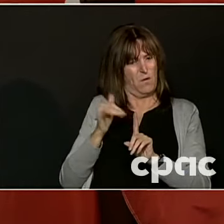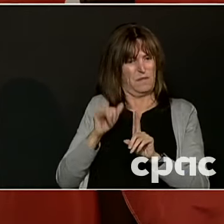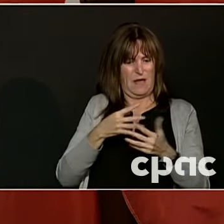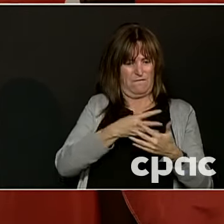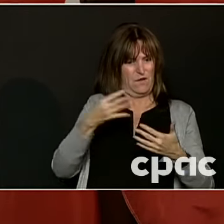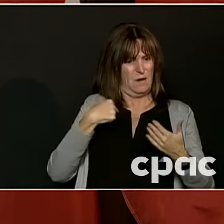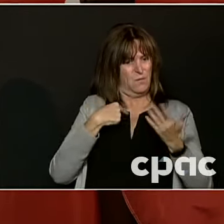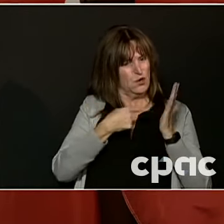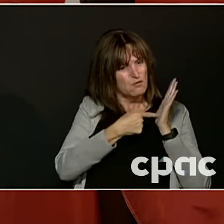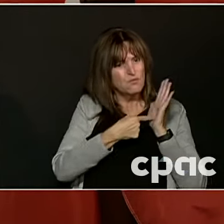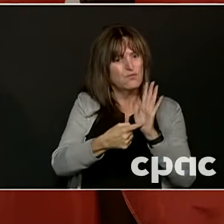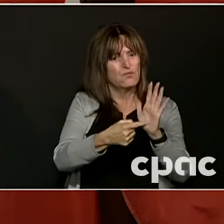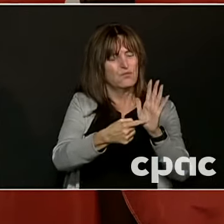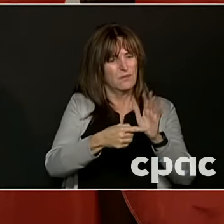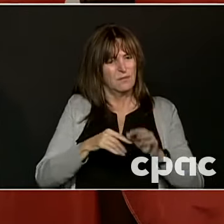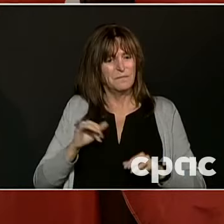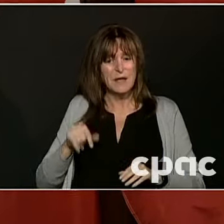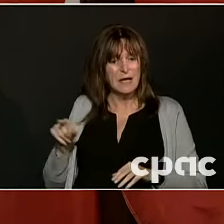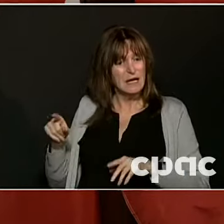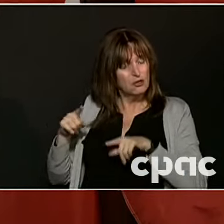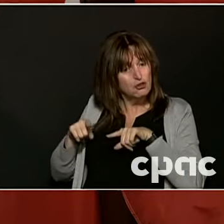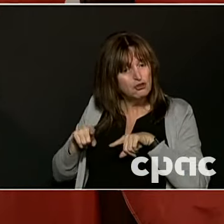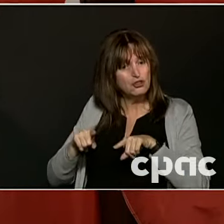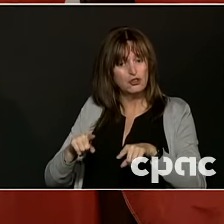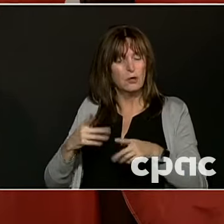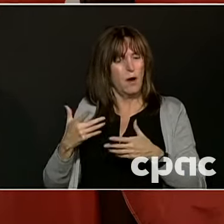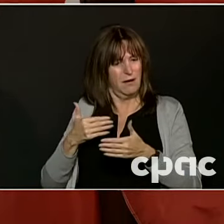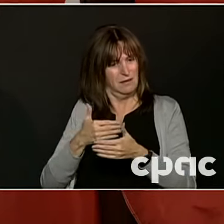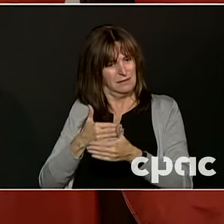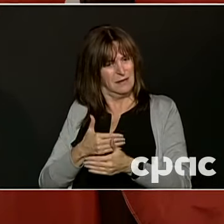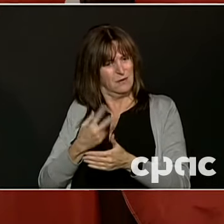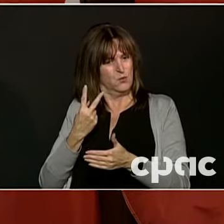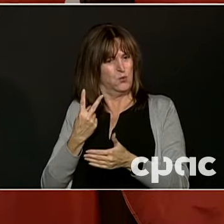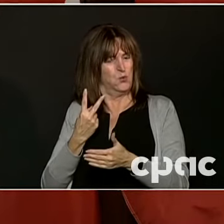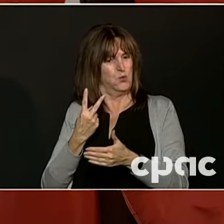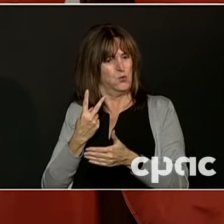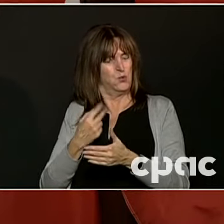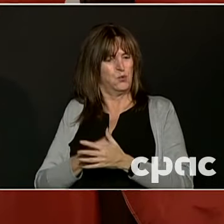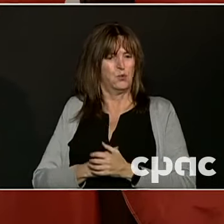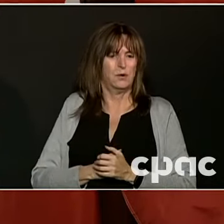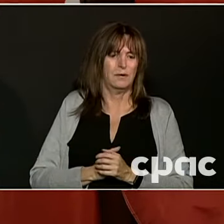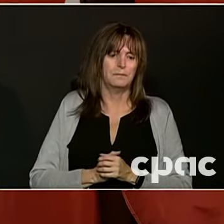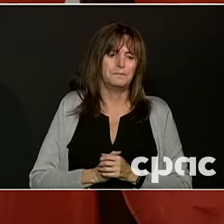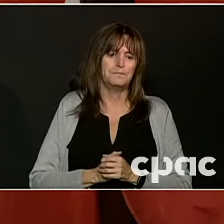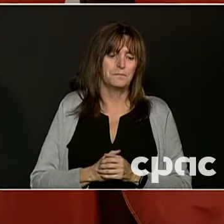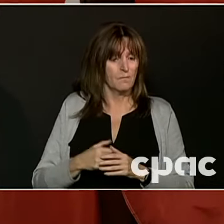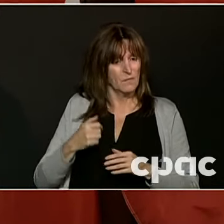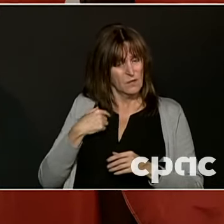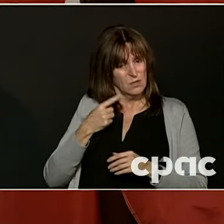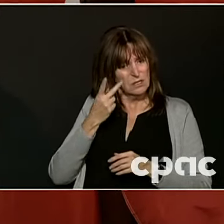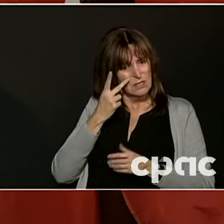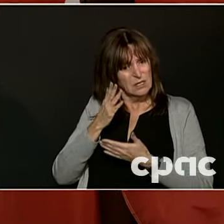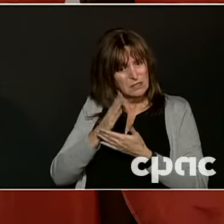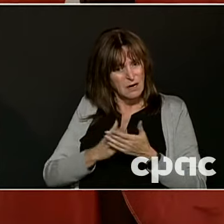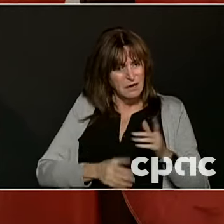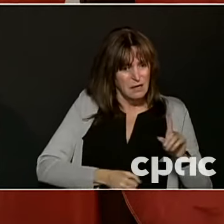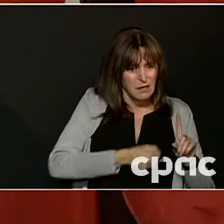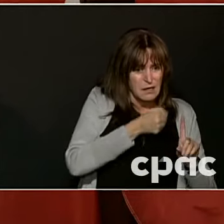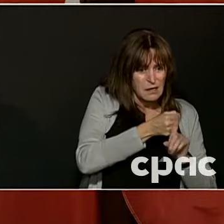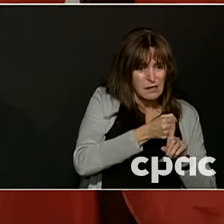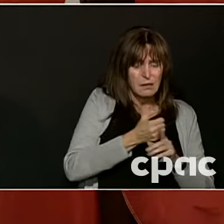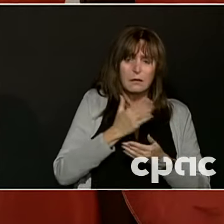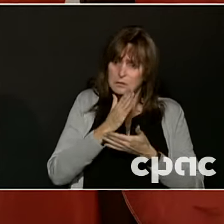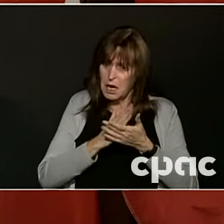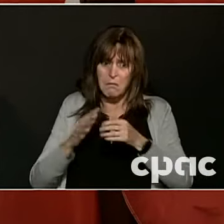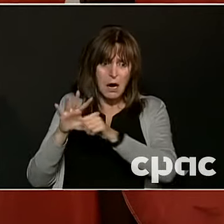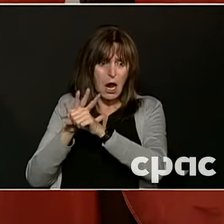2, especially in the larger 4 units. And while we did see some effect there, we're seeing some areas that didn't work well, and we've seen some